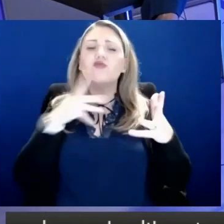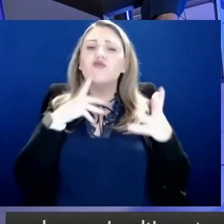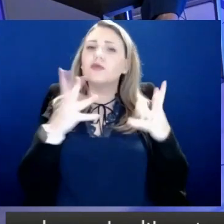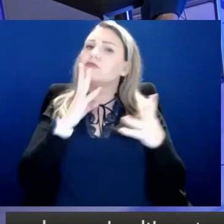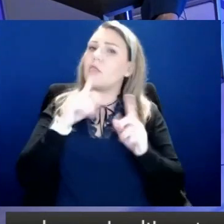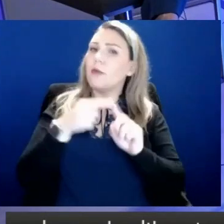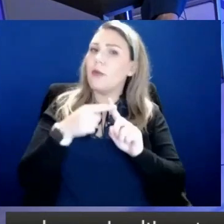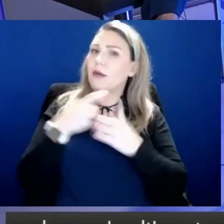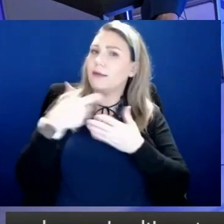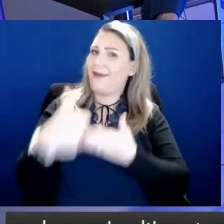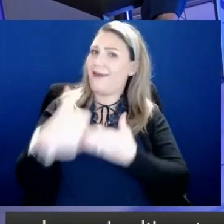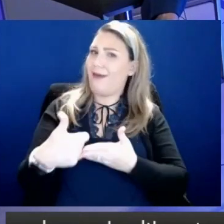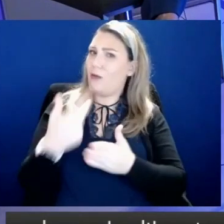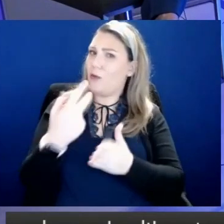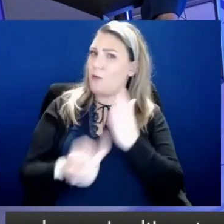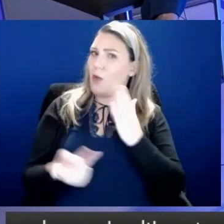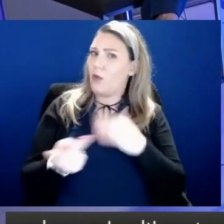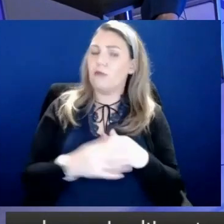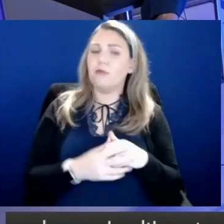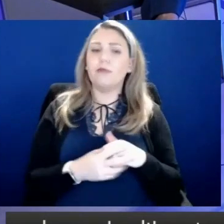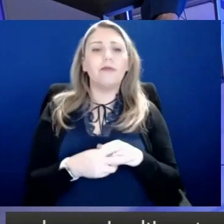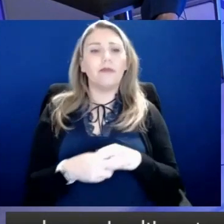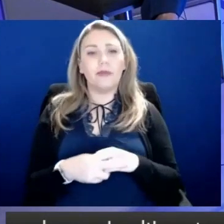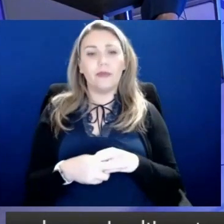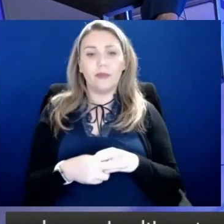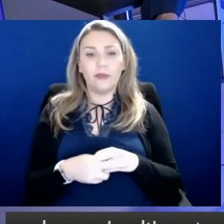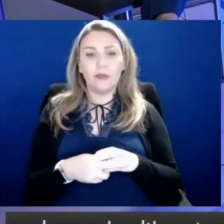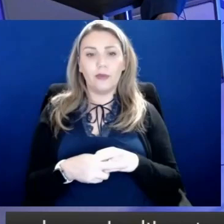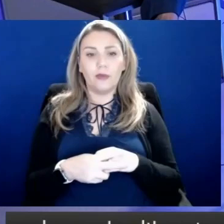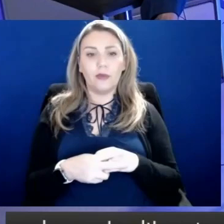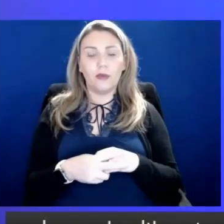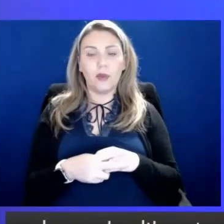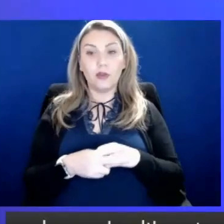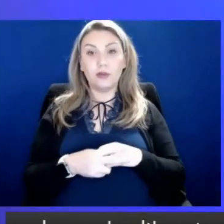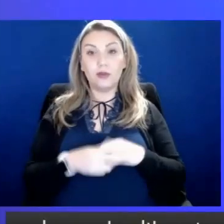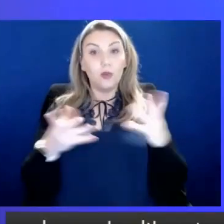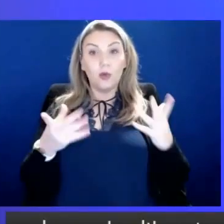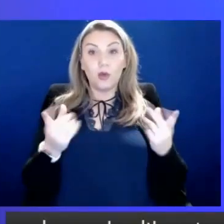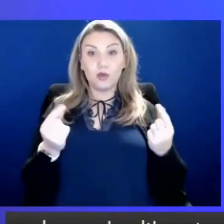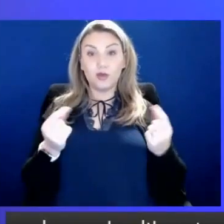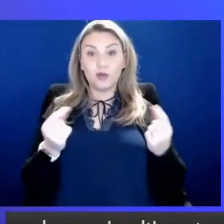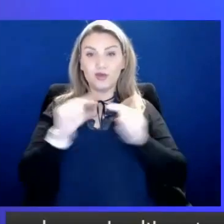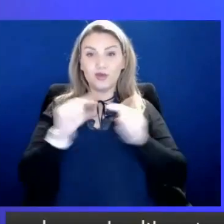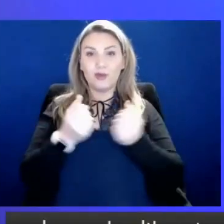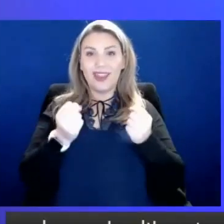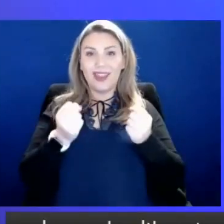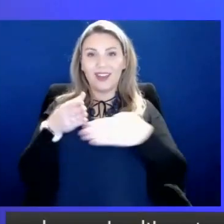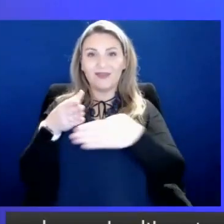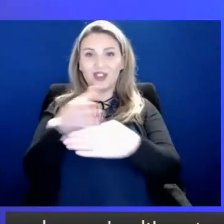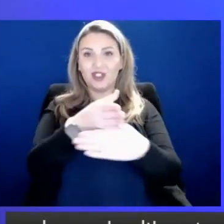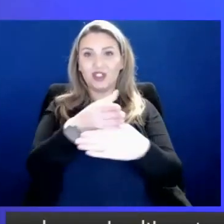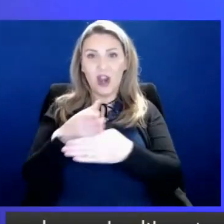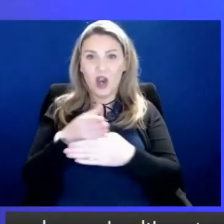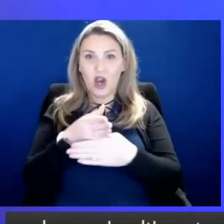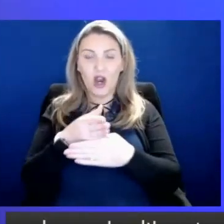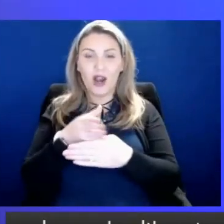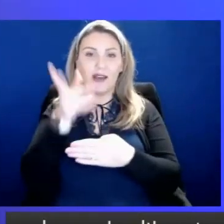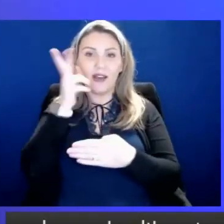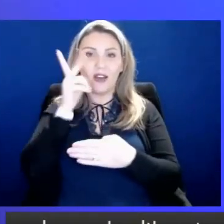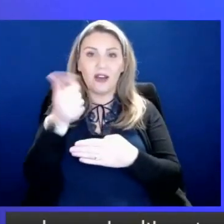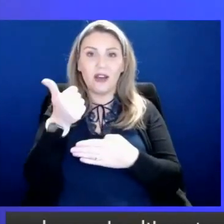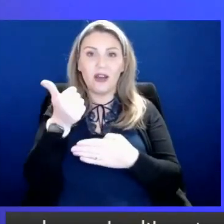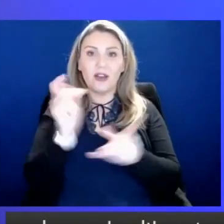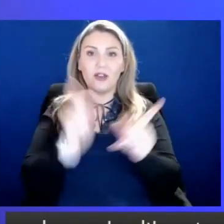depression? So what we do in group is we do a lot of sharing, and I think, again, hearing from other people and knowing